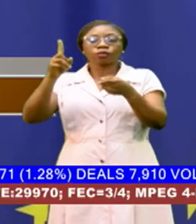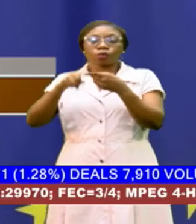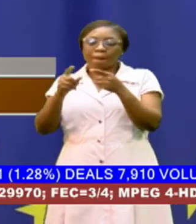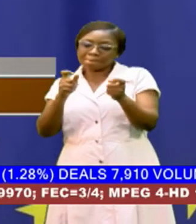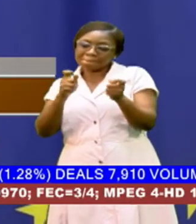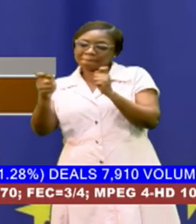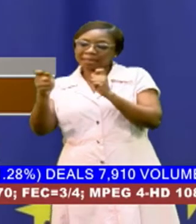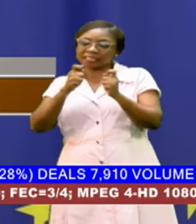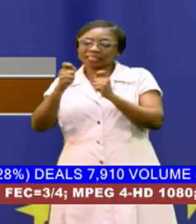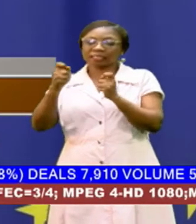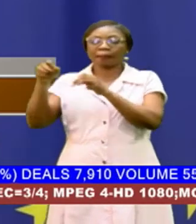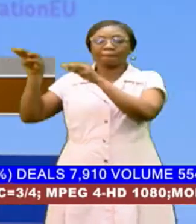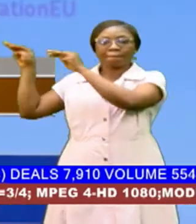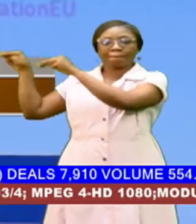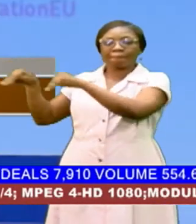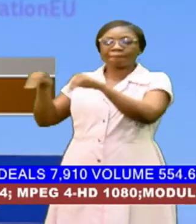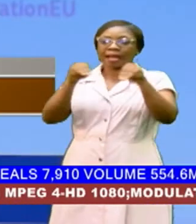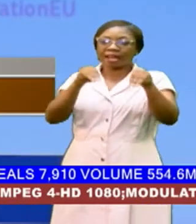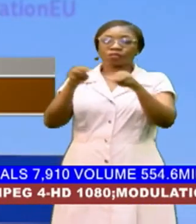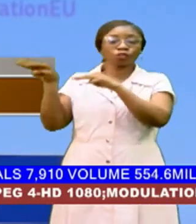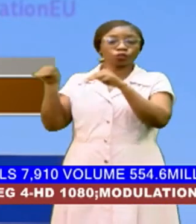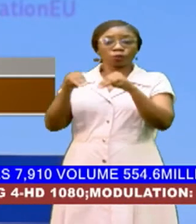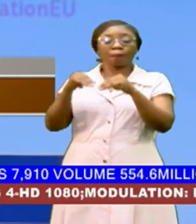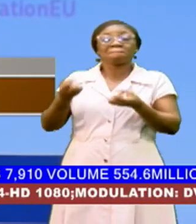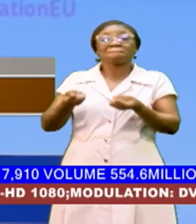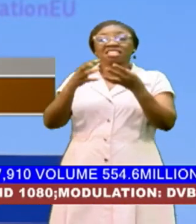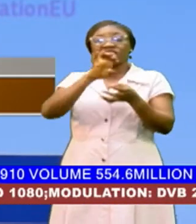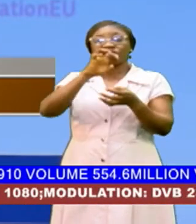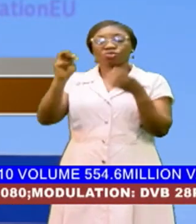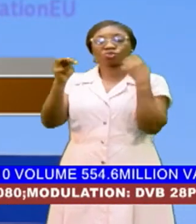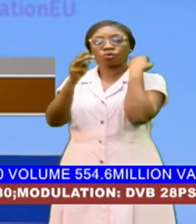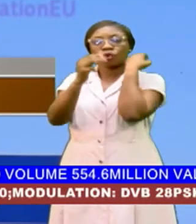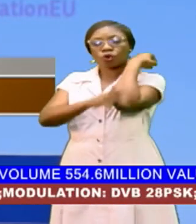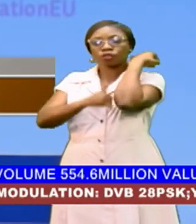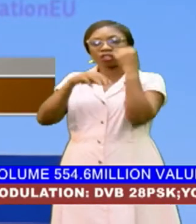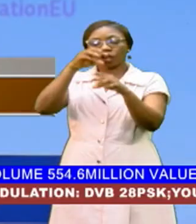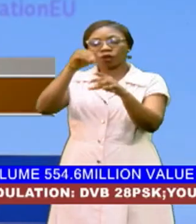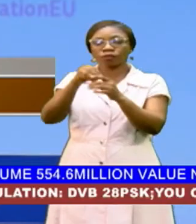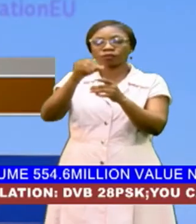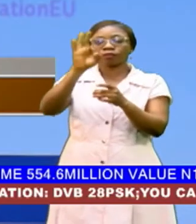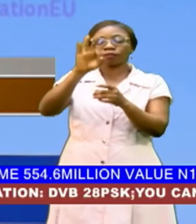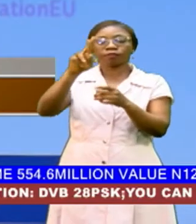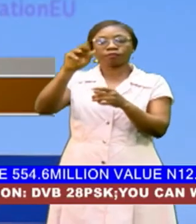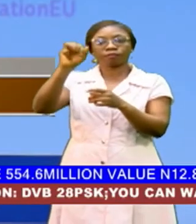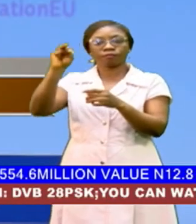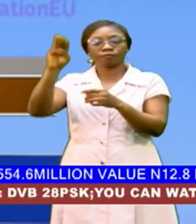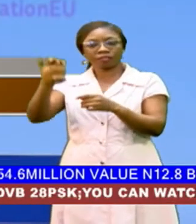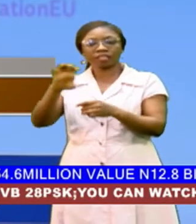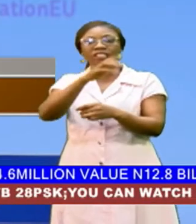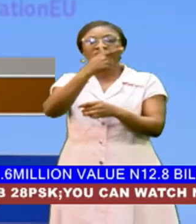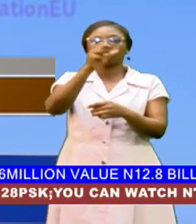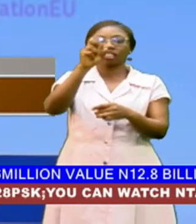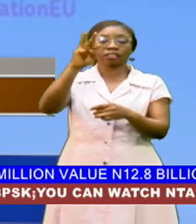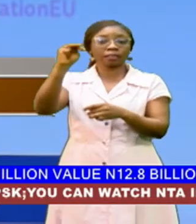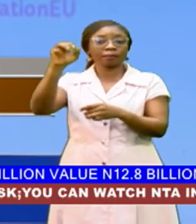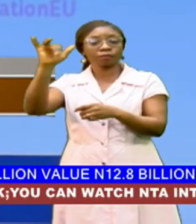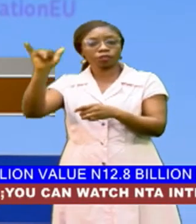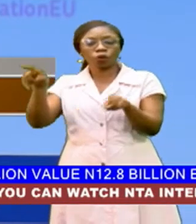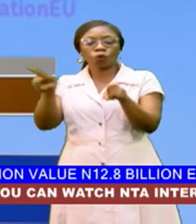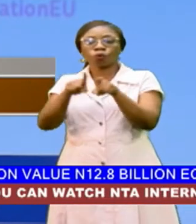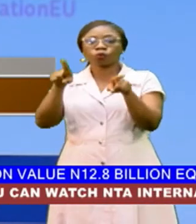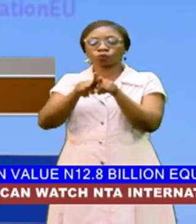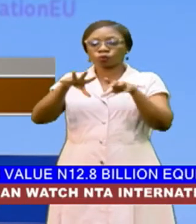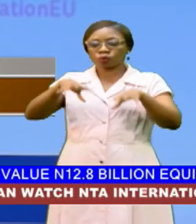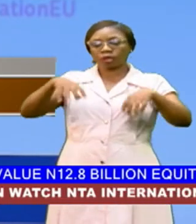managing migration. Many EU countries, including France, Germany, and the Netherlands, also hailed the